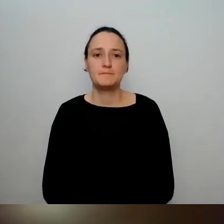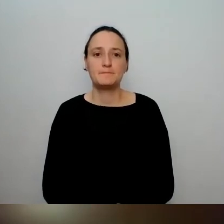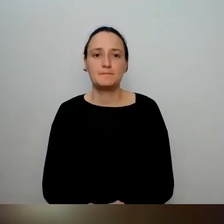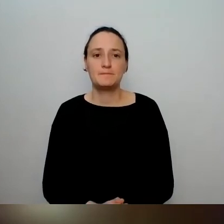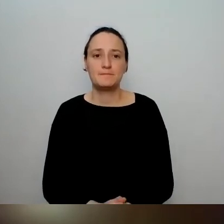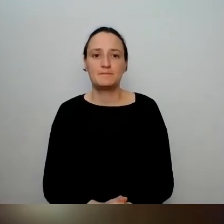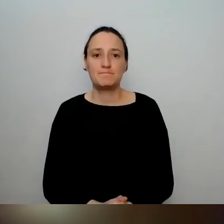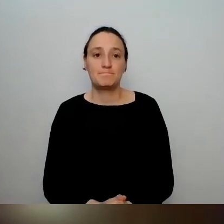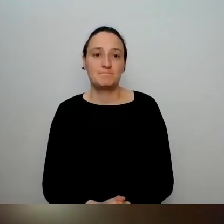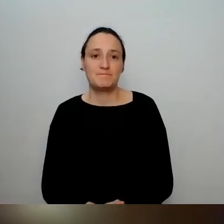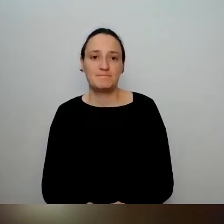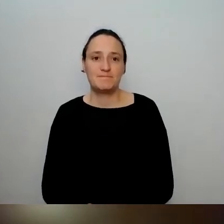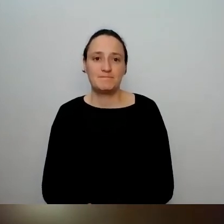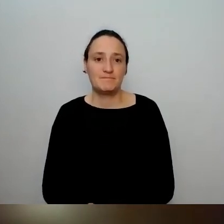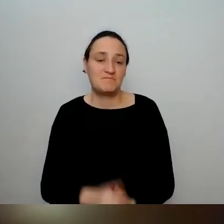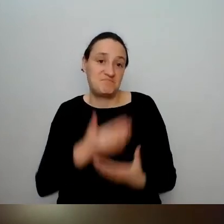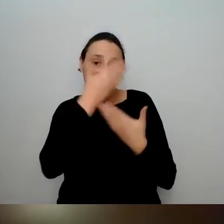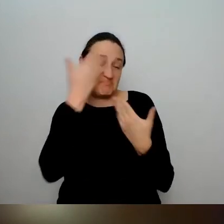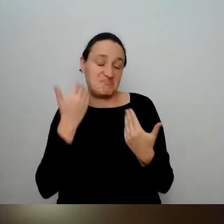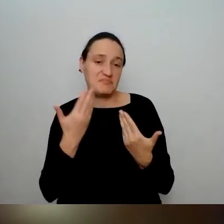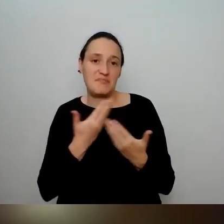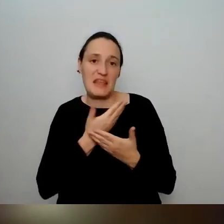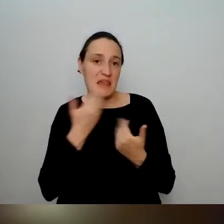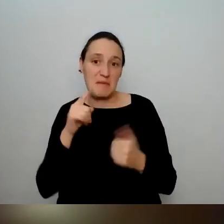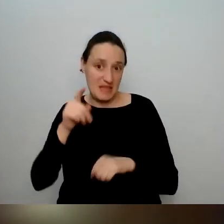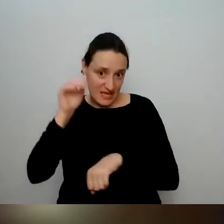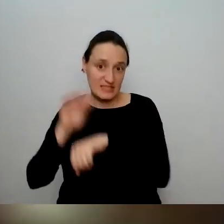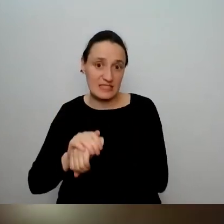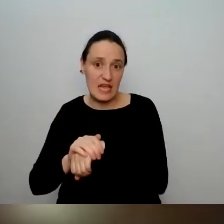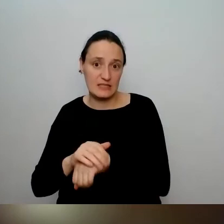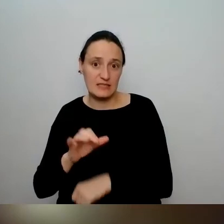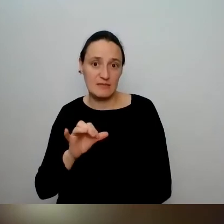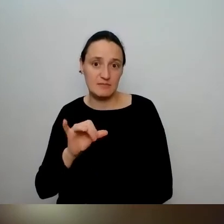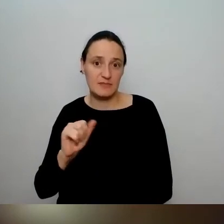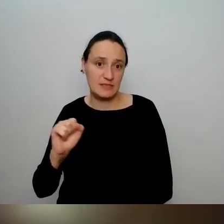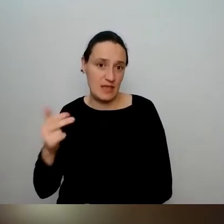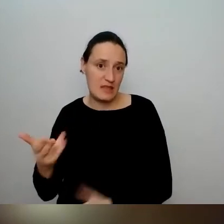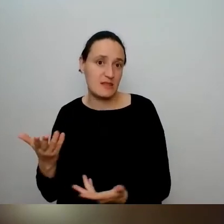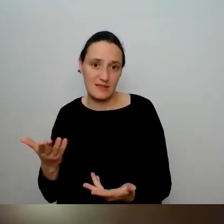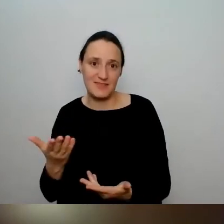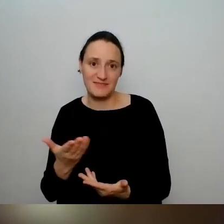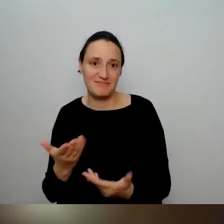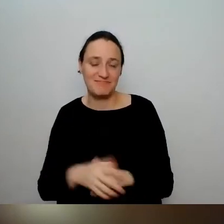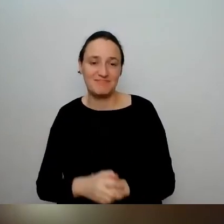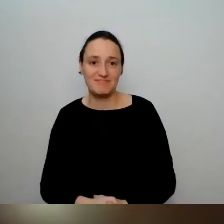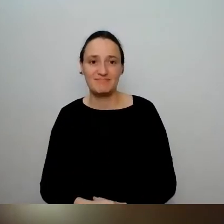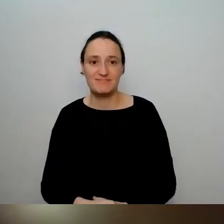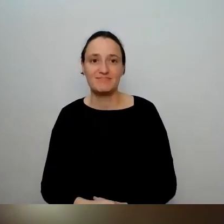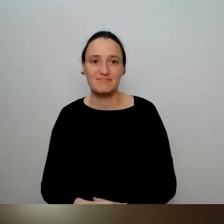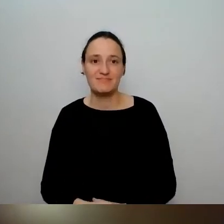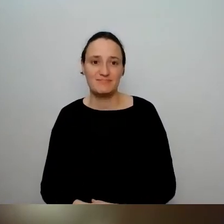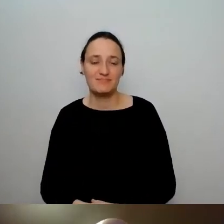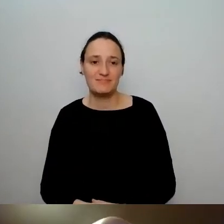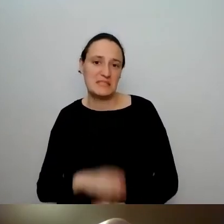No, I don't think I have anything. I agree with Stian. This is why we are having these meetings, to try to understand how we